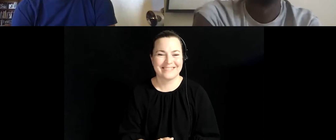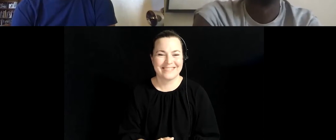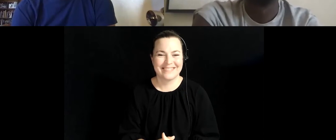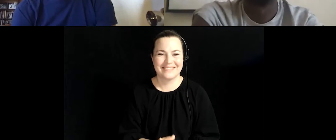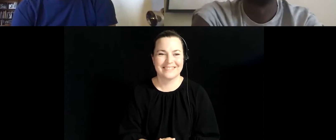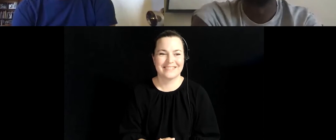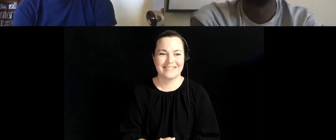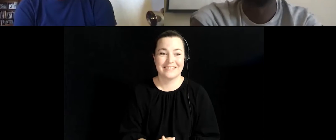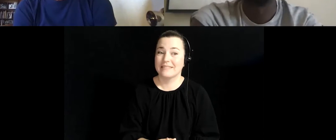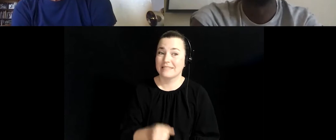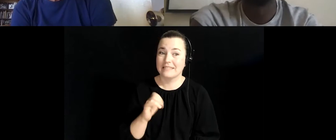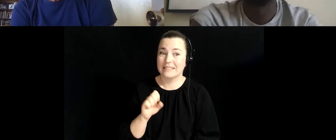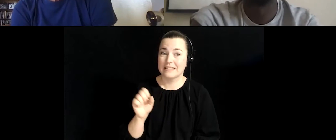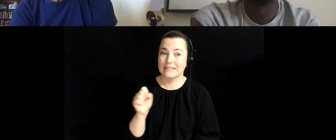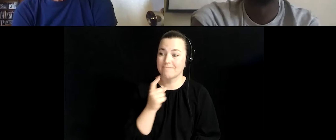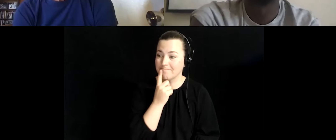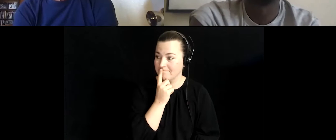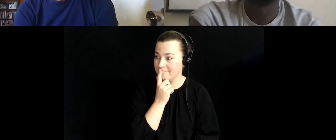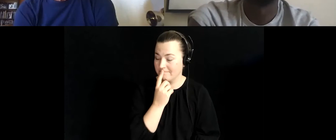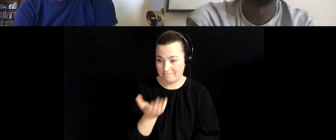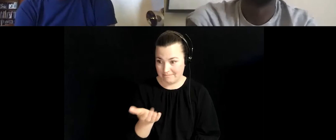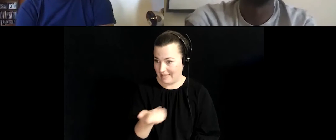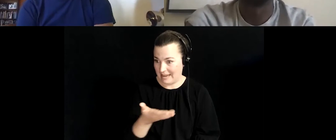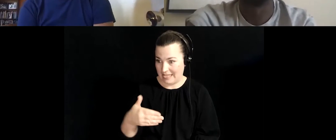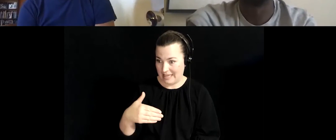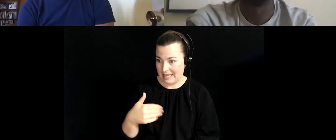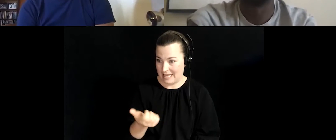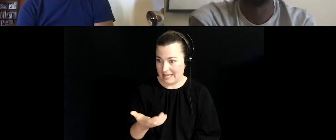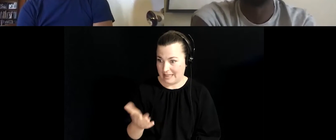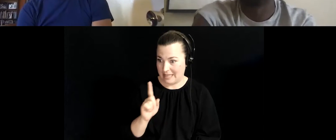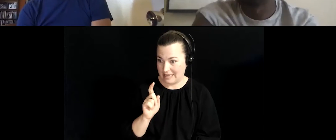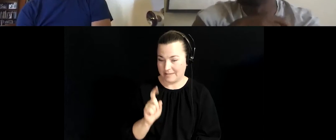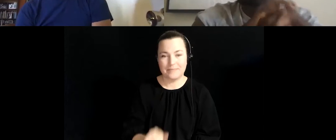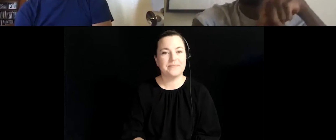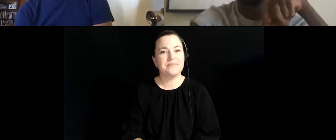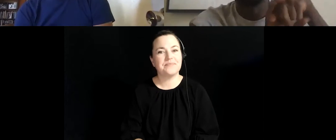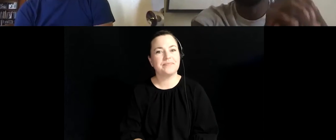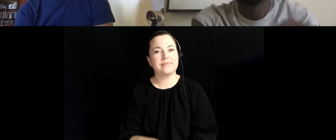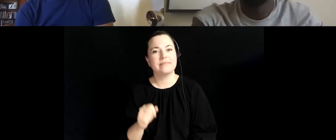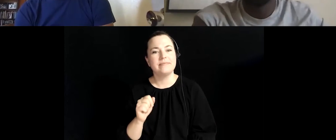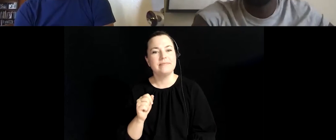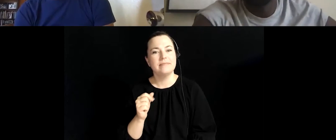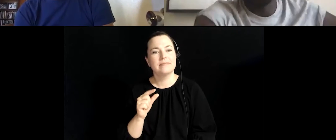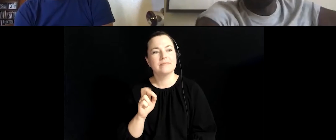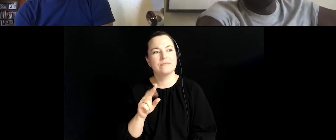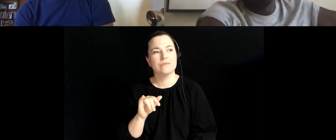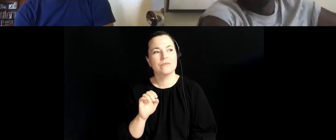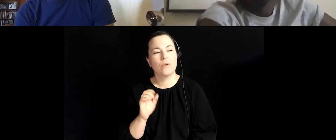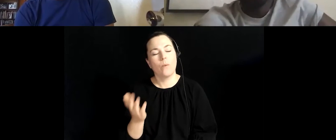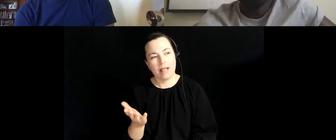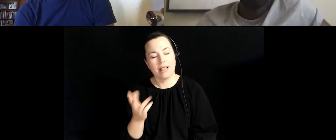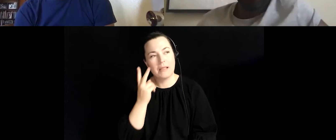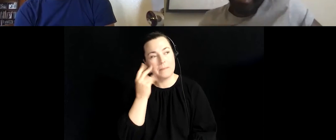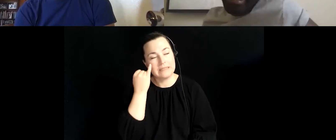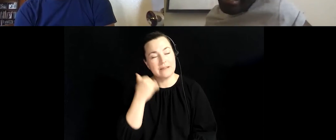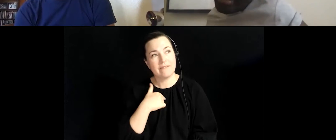How do we pin? Yeah, anything? Well, I could ask. Well, let's see if I have a